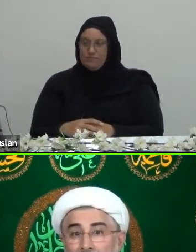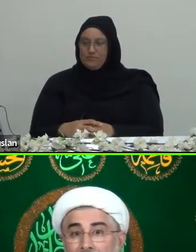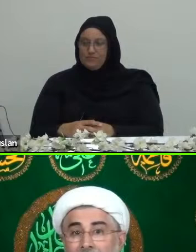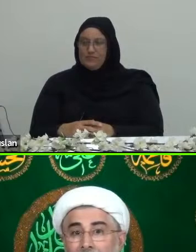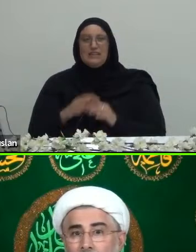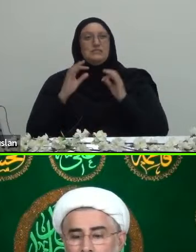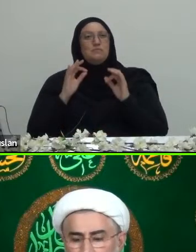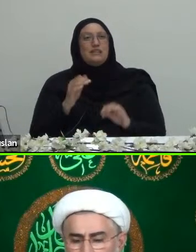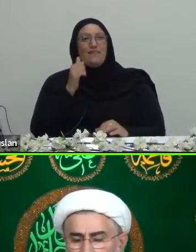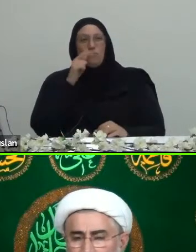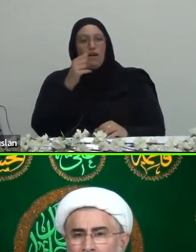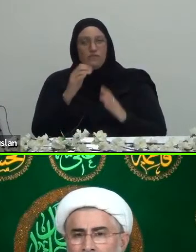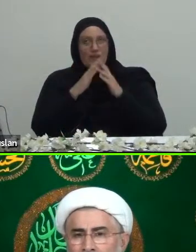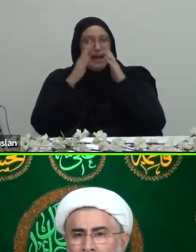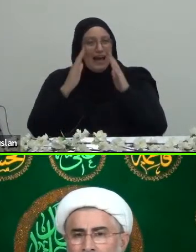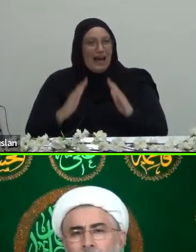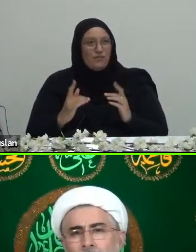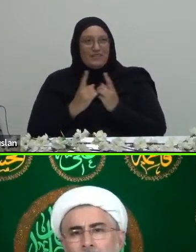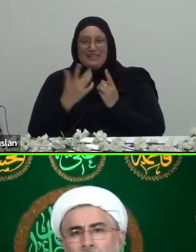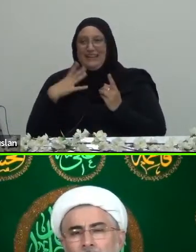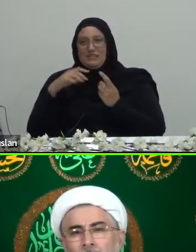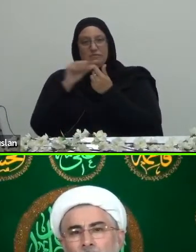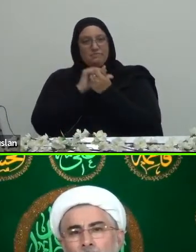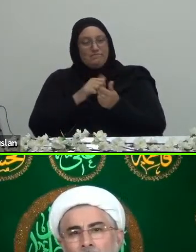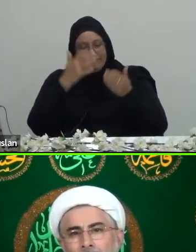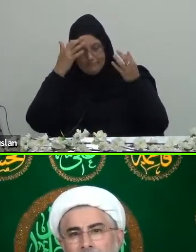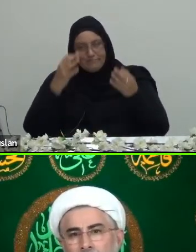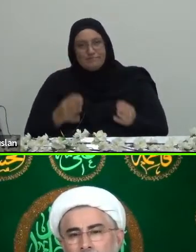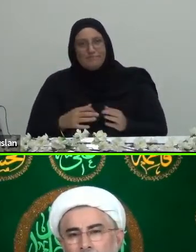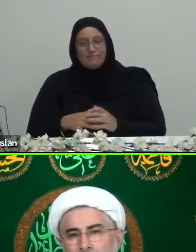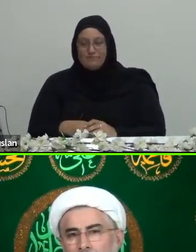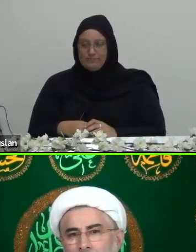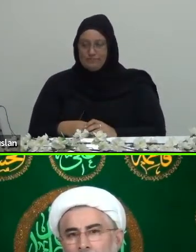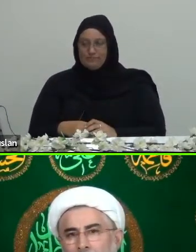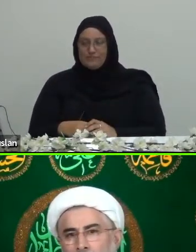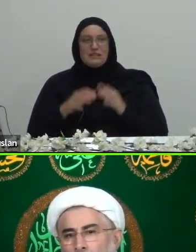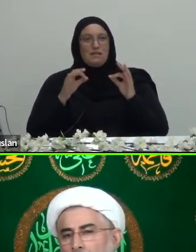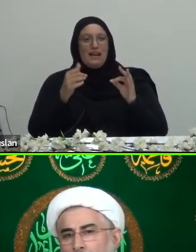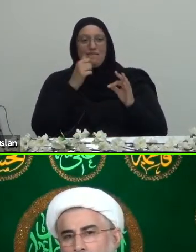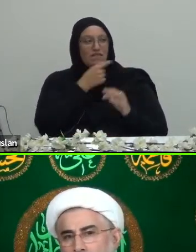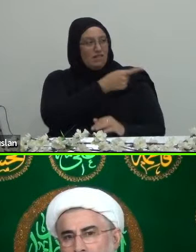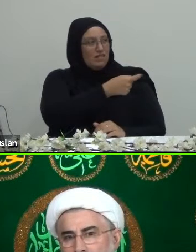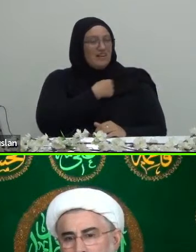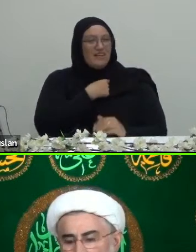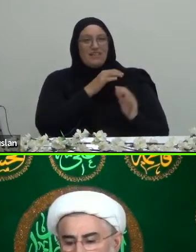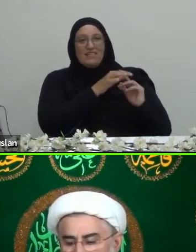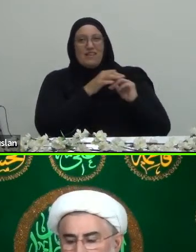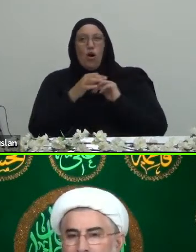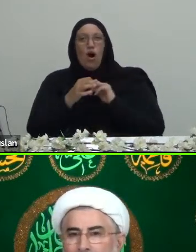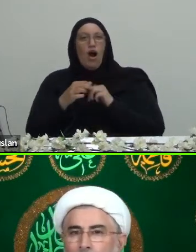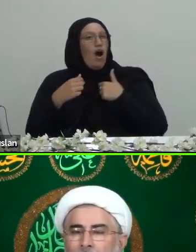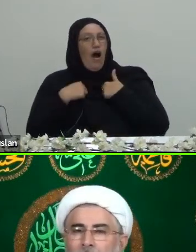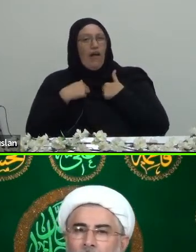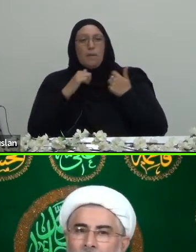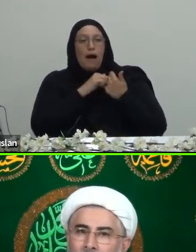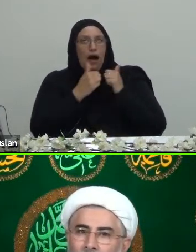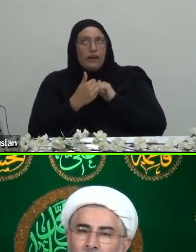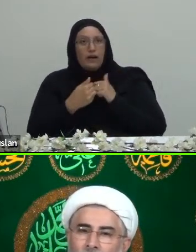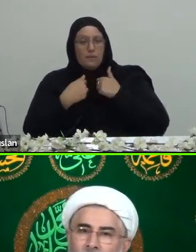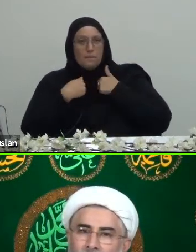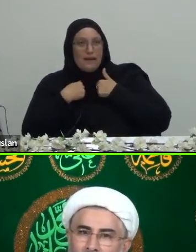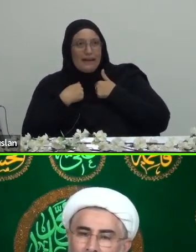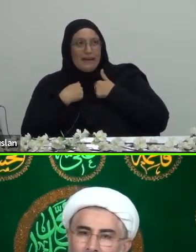some estate that needs to be decided, especially if you're in partnership with someone, whether your wife or a stranger. In the will, you